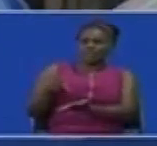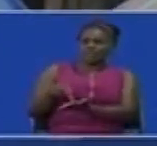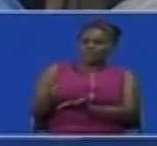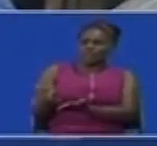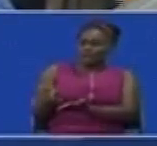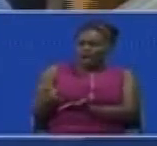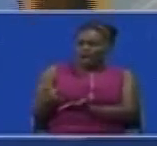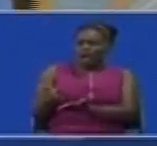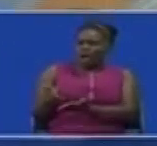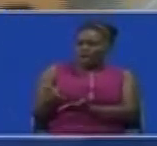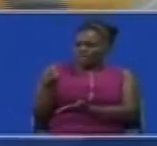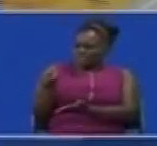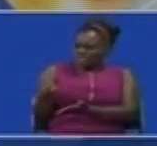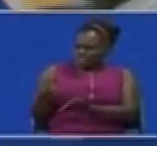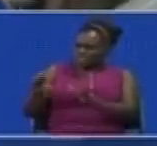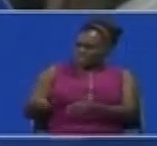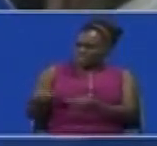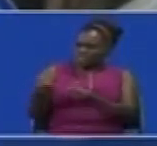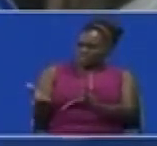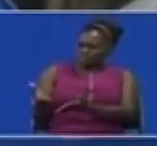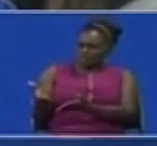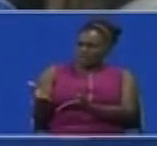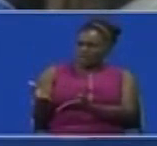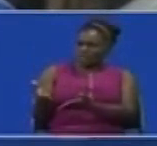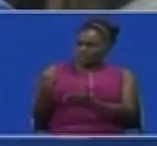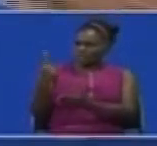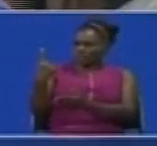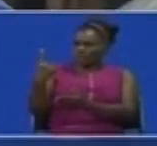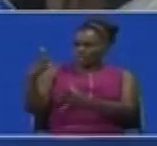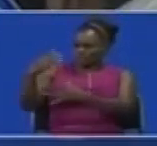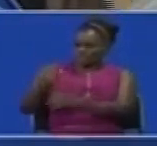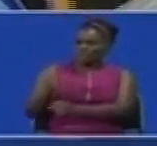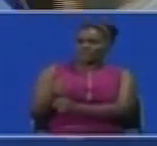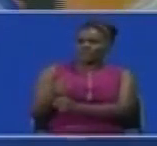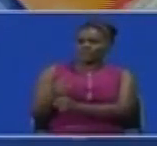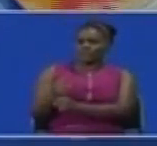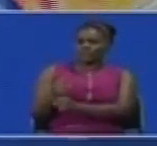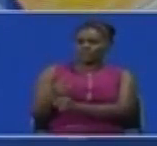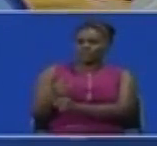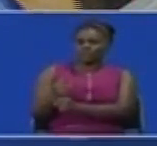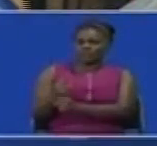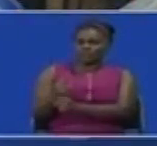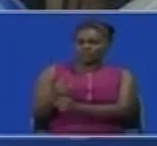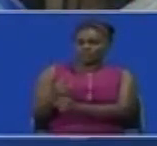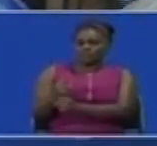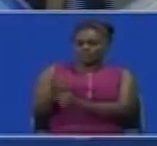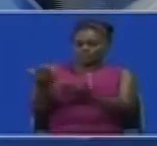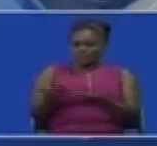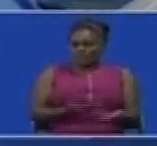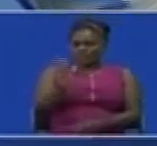we realized that this thing has actually been given to a supplier, and it has never come to the floor of the